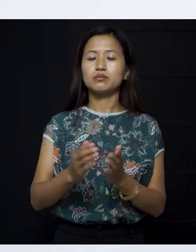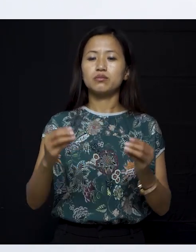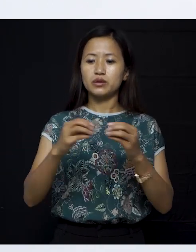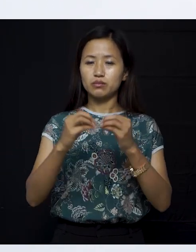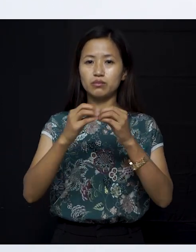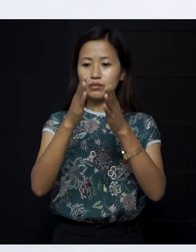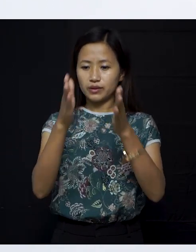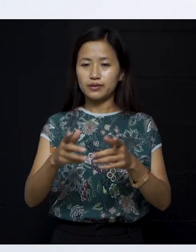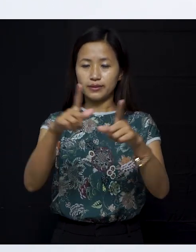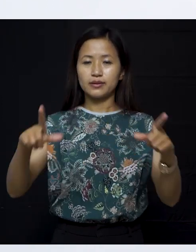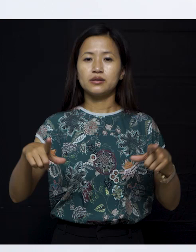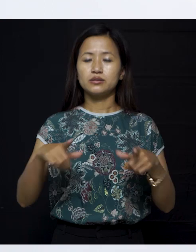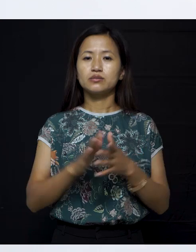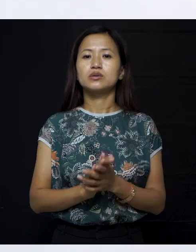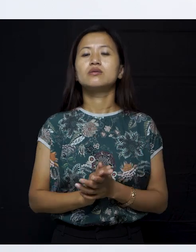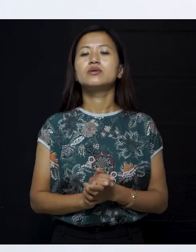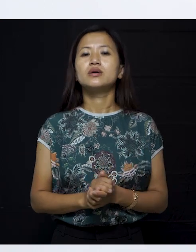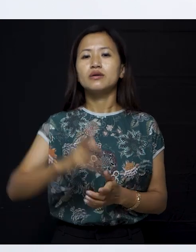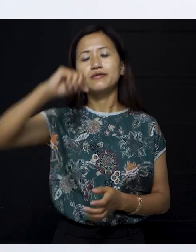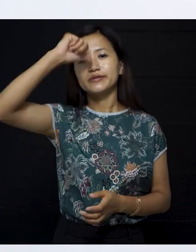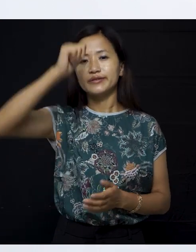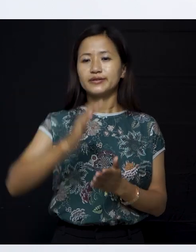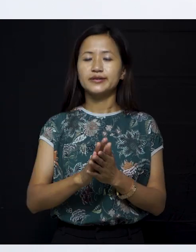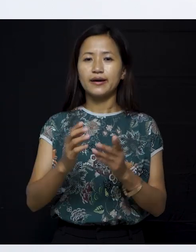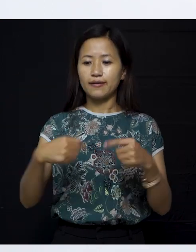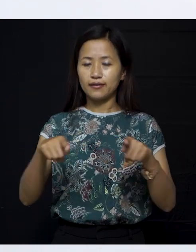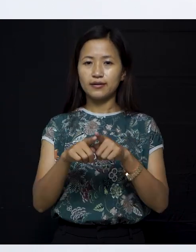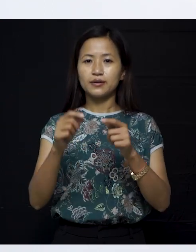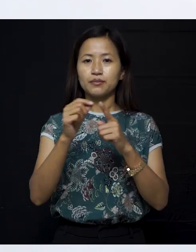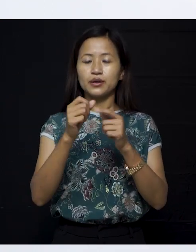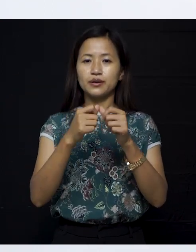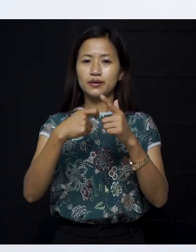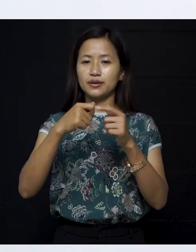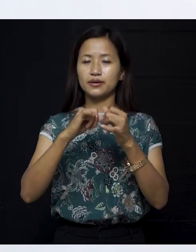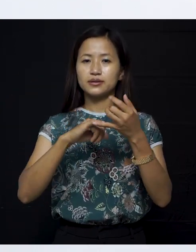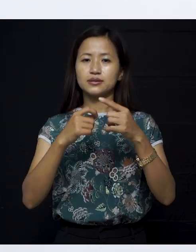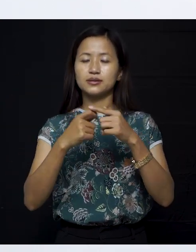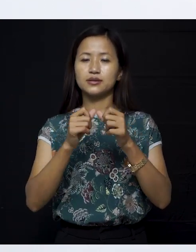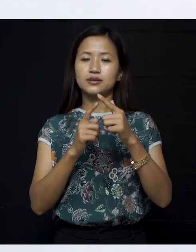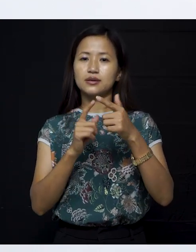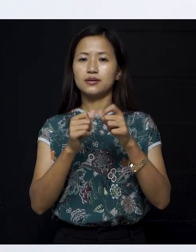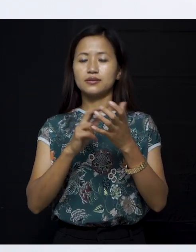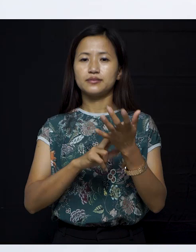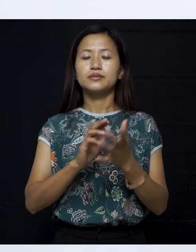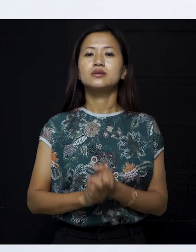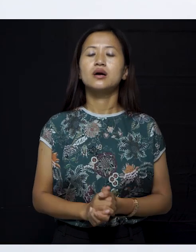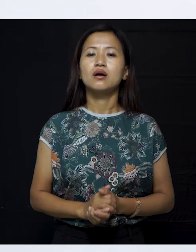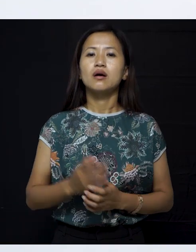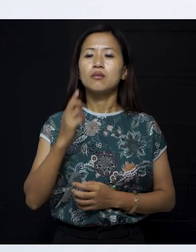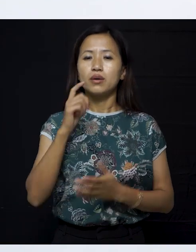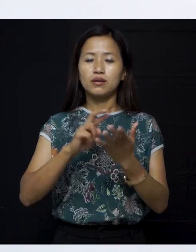whereas half part of the Kashmir touches the border of India. So that time Maharaja Hari Singh, he was